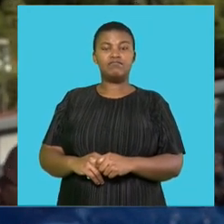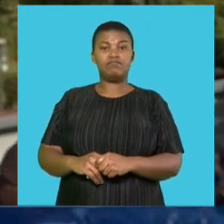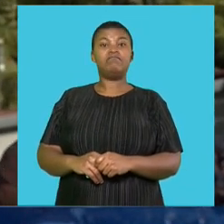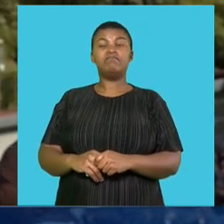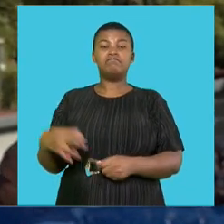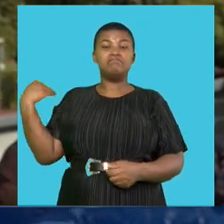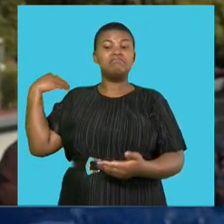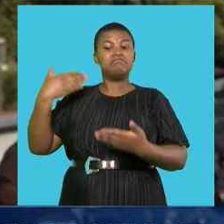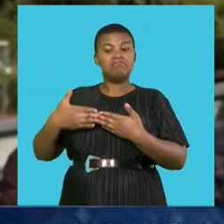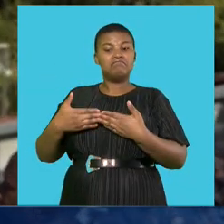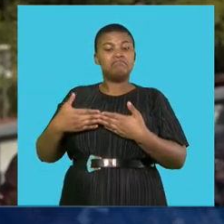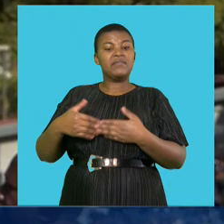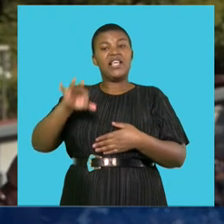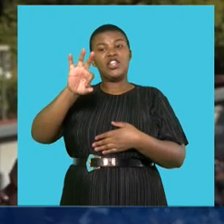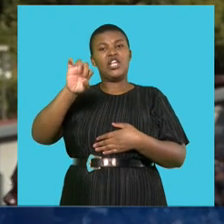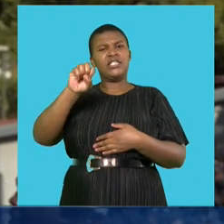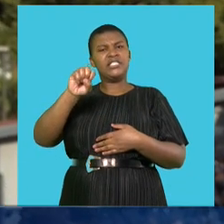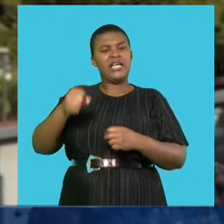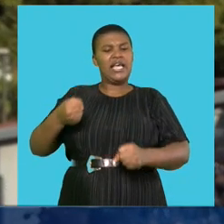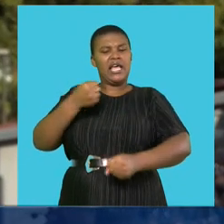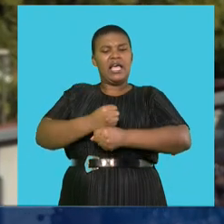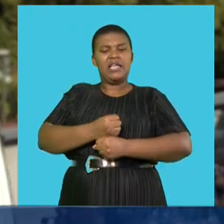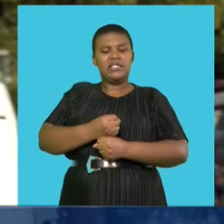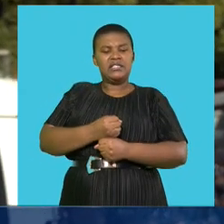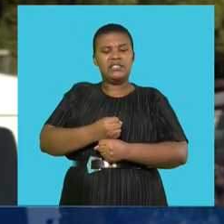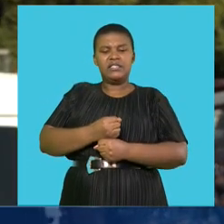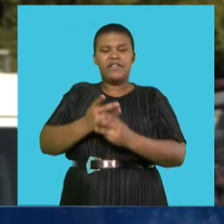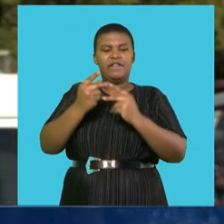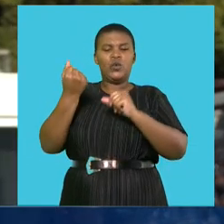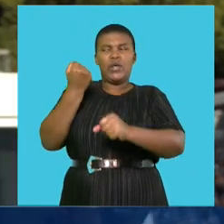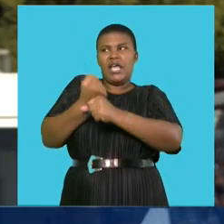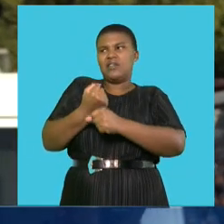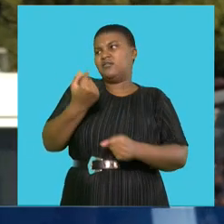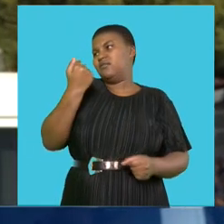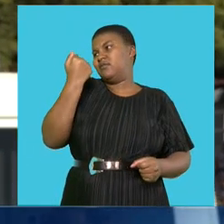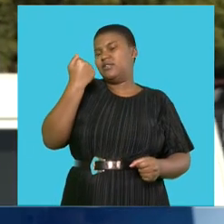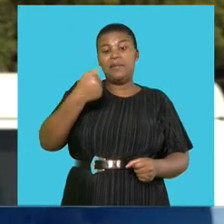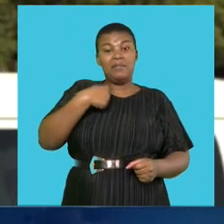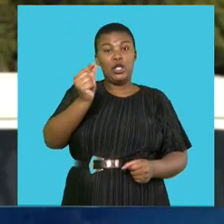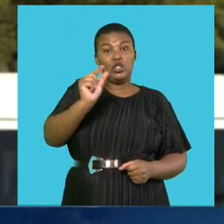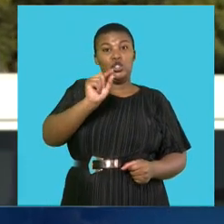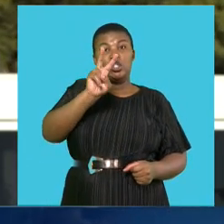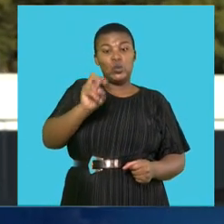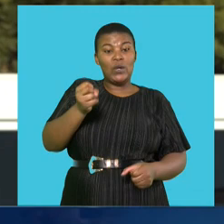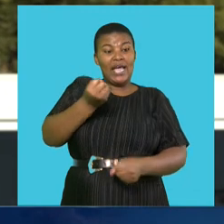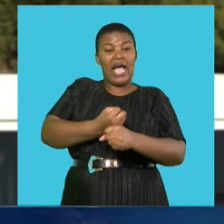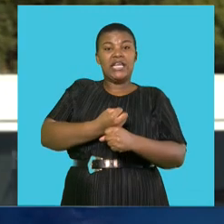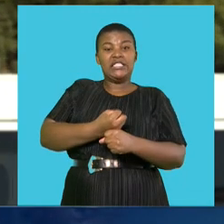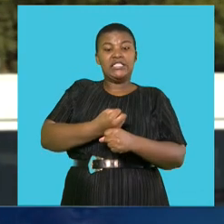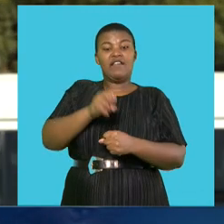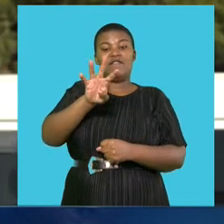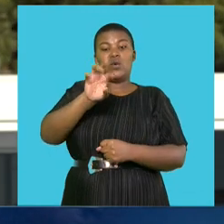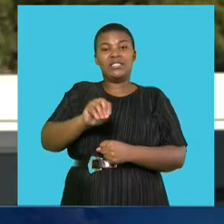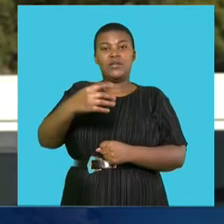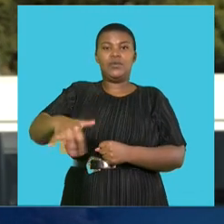30 years is actually a couple of years ago i'm just two years to get to 40 now it has been